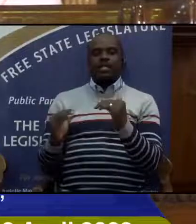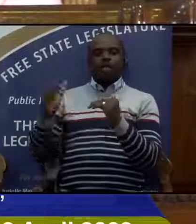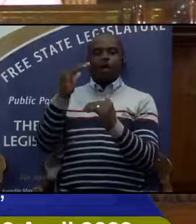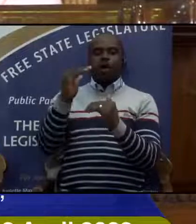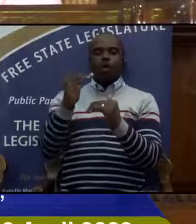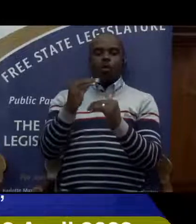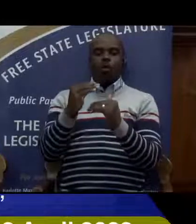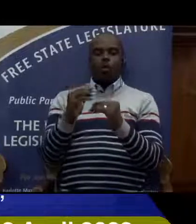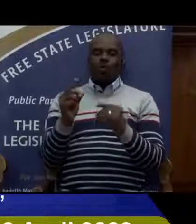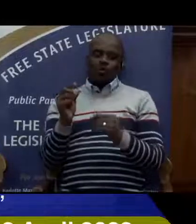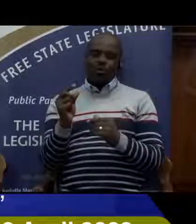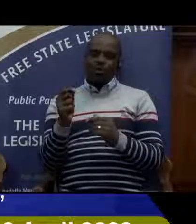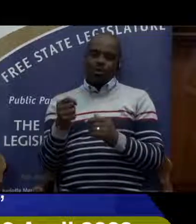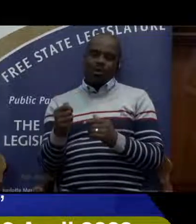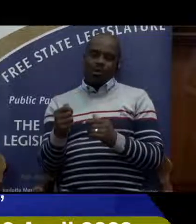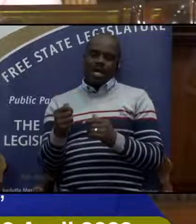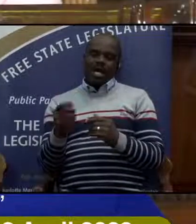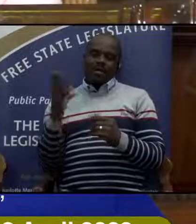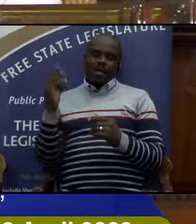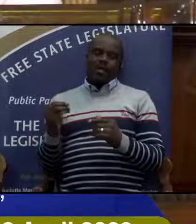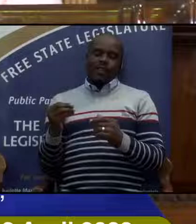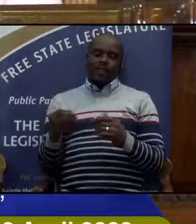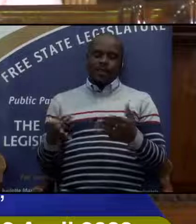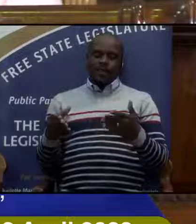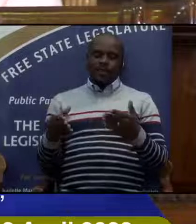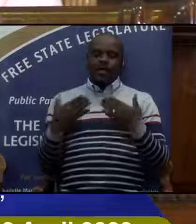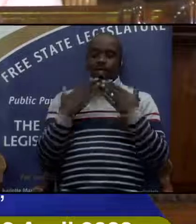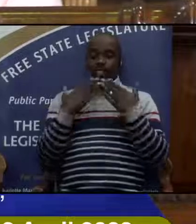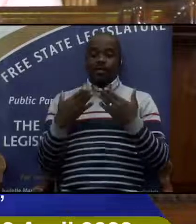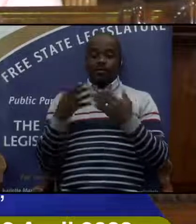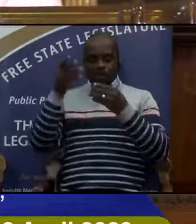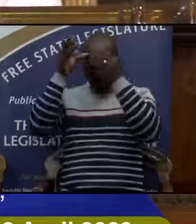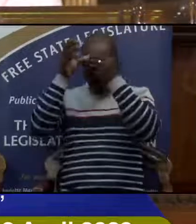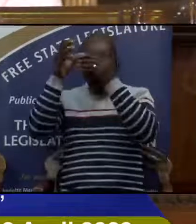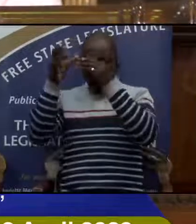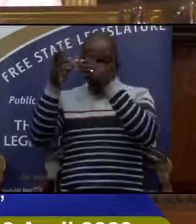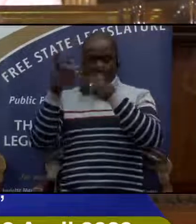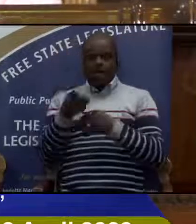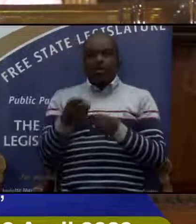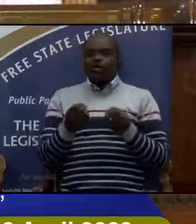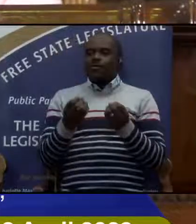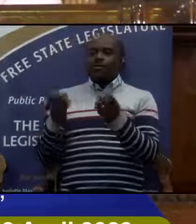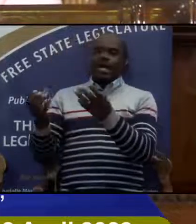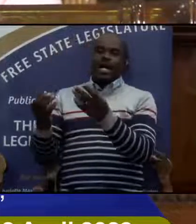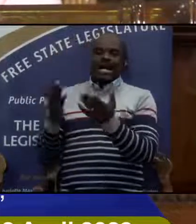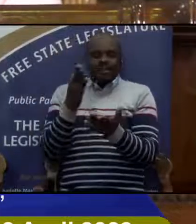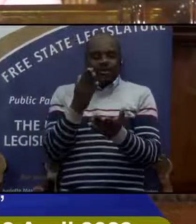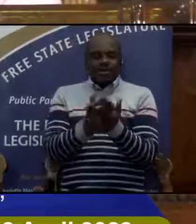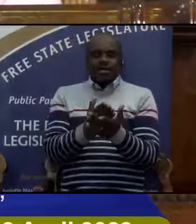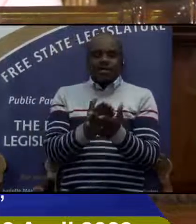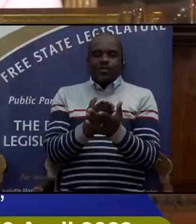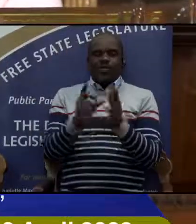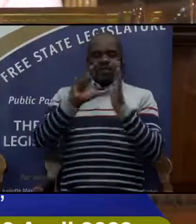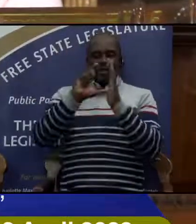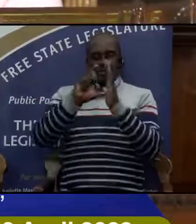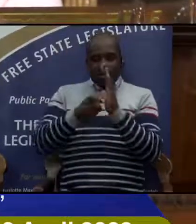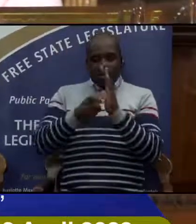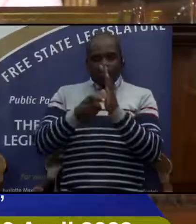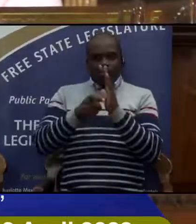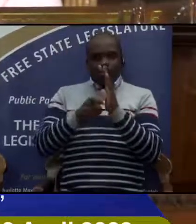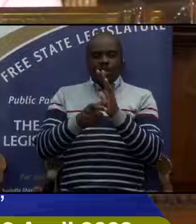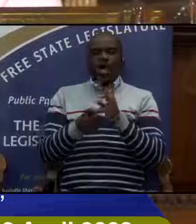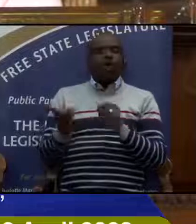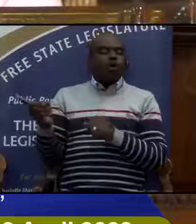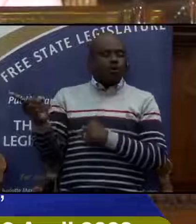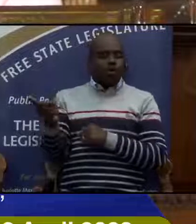in strengthening and monitoring to ensure that people living with disabilities le bona ba thola ditshebeletso